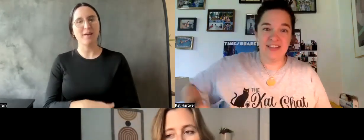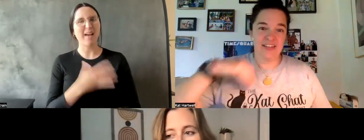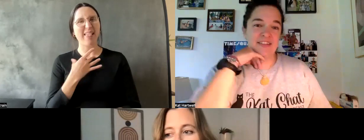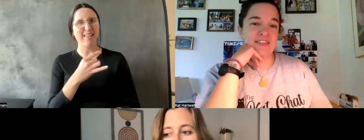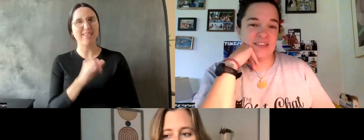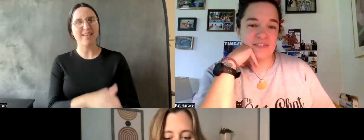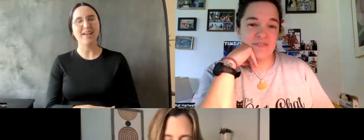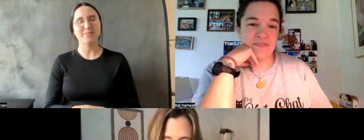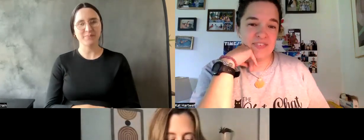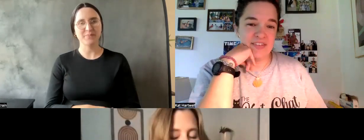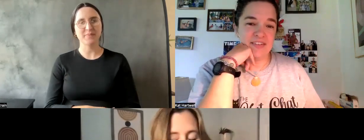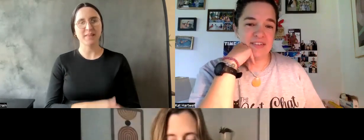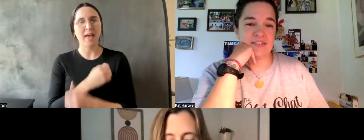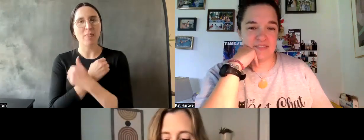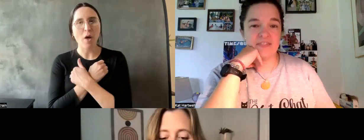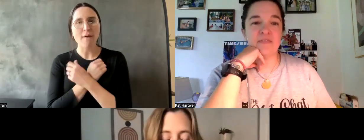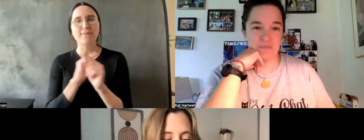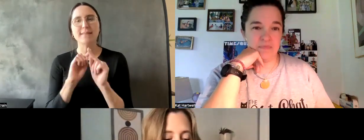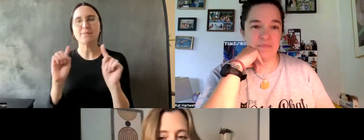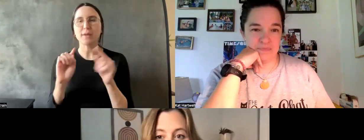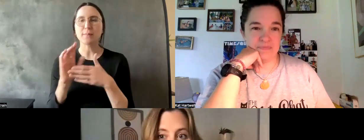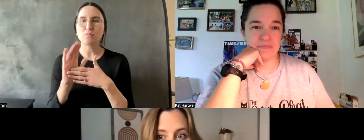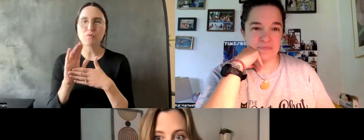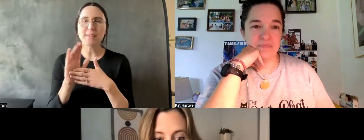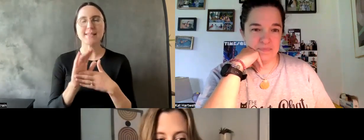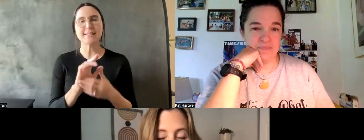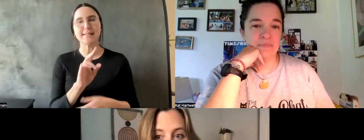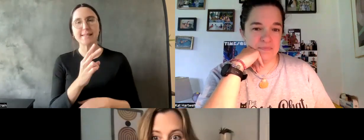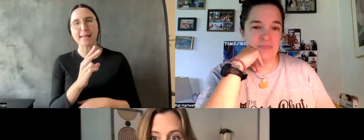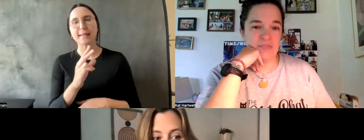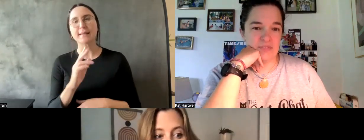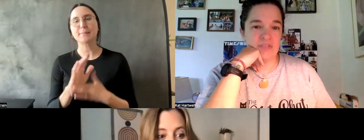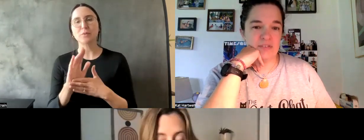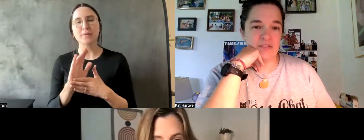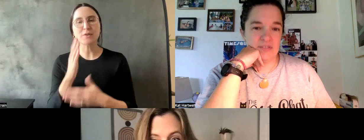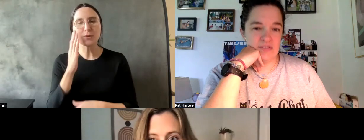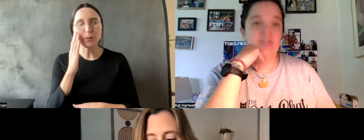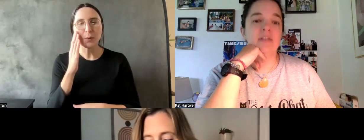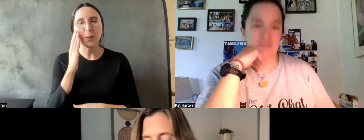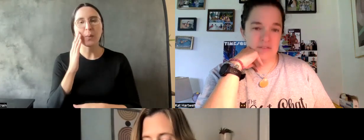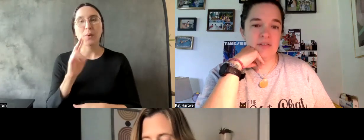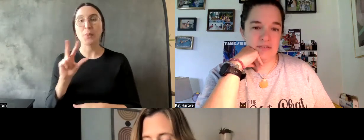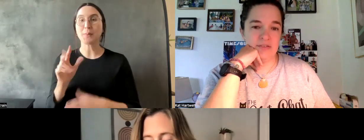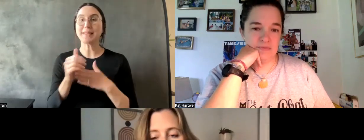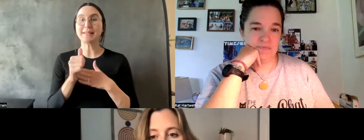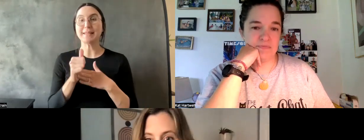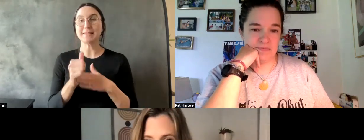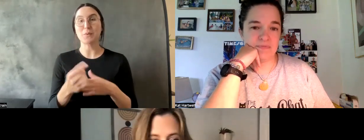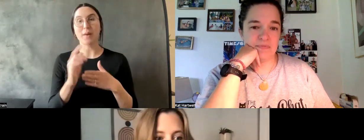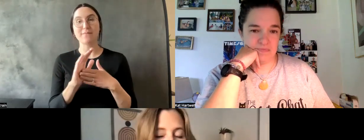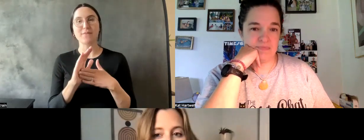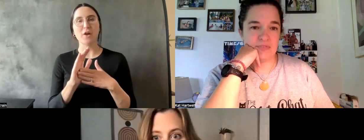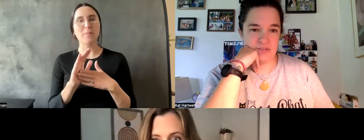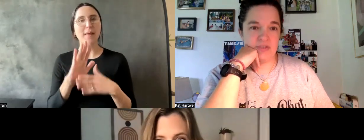I mean, I love the different sequels. I love putting 3 leads in one film, like the Wedding